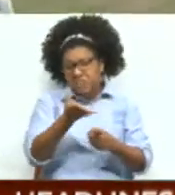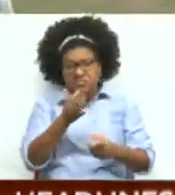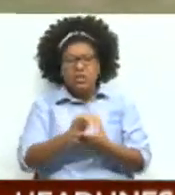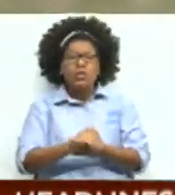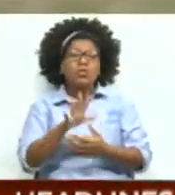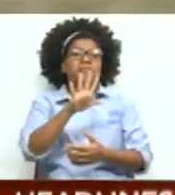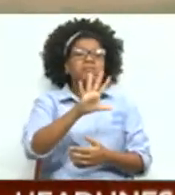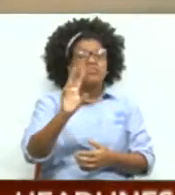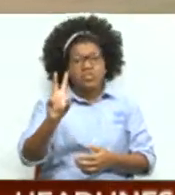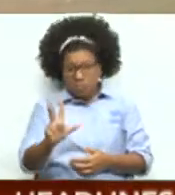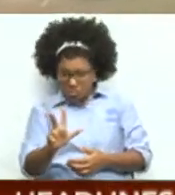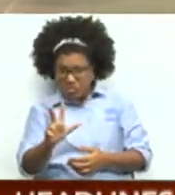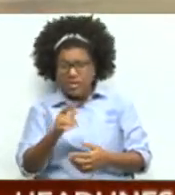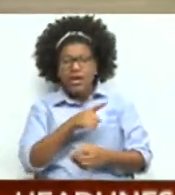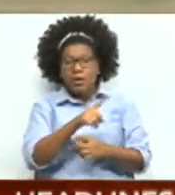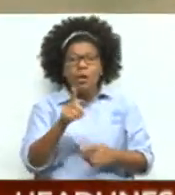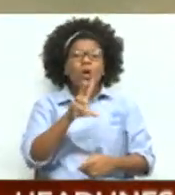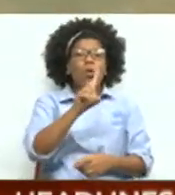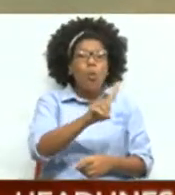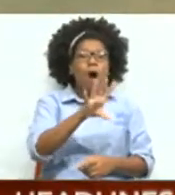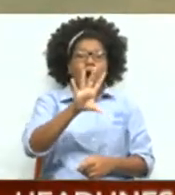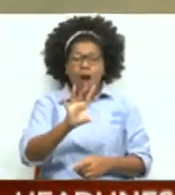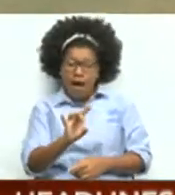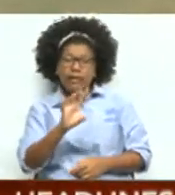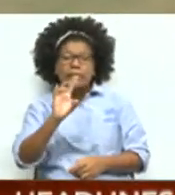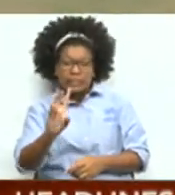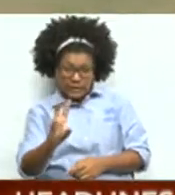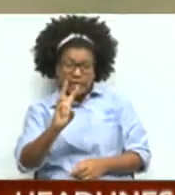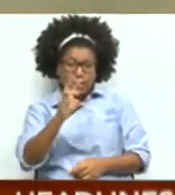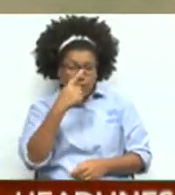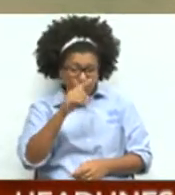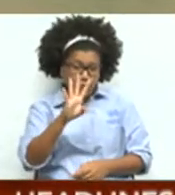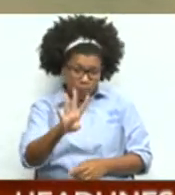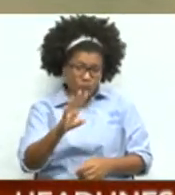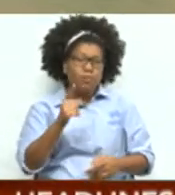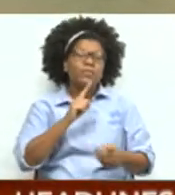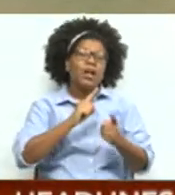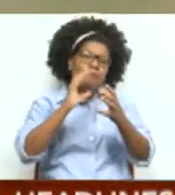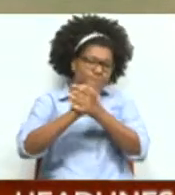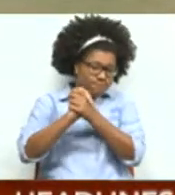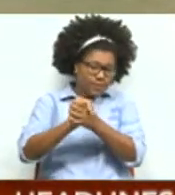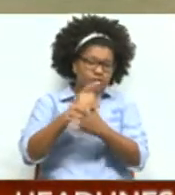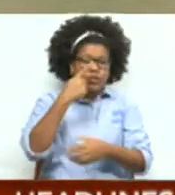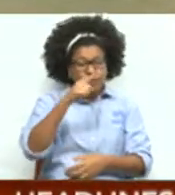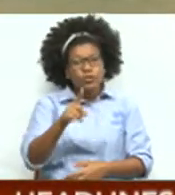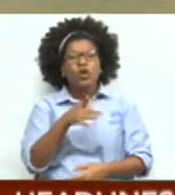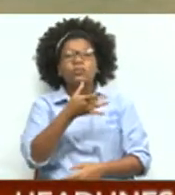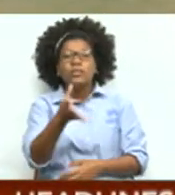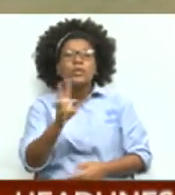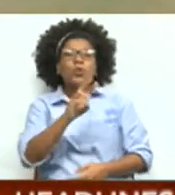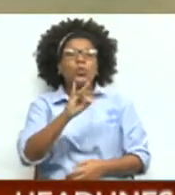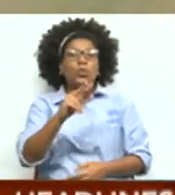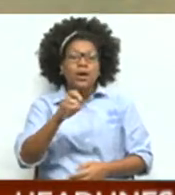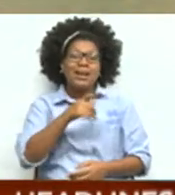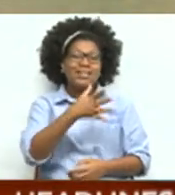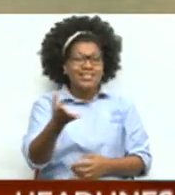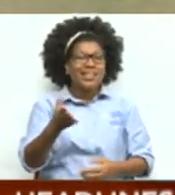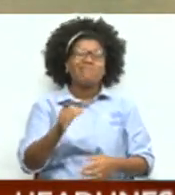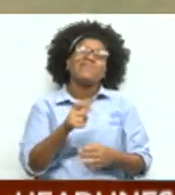for 4. A victory for the Red Force by 6 wickets, handing the Volcanoes their first loss of the season. Caston